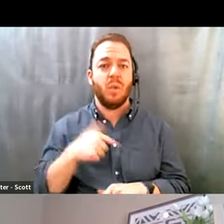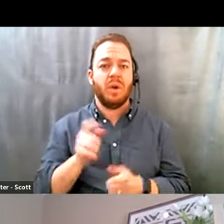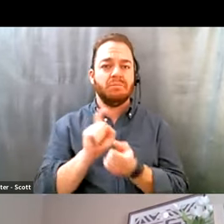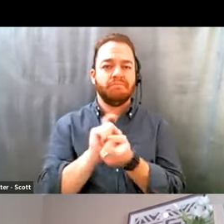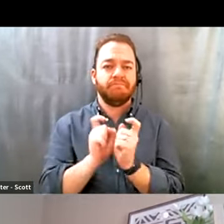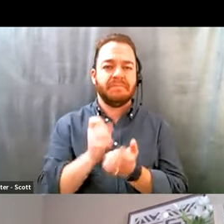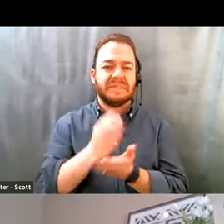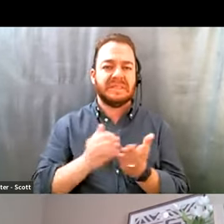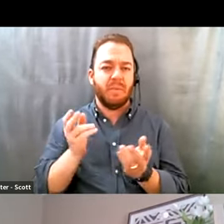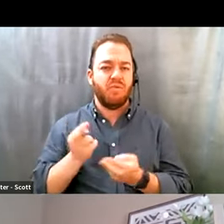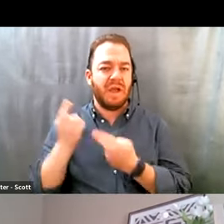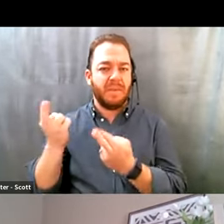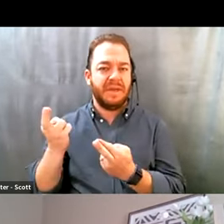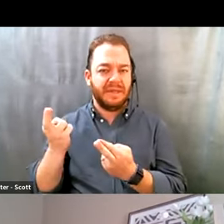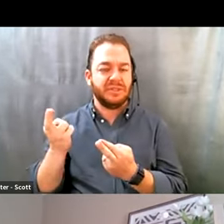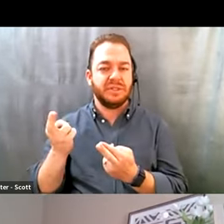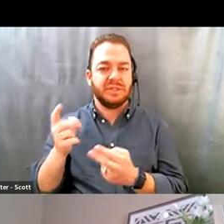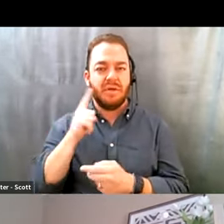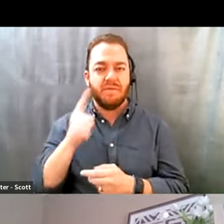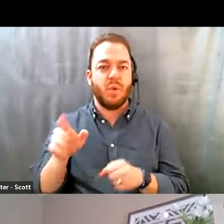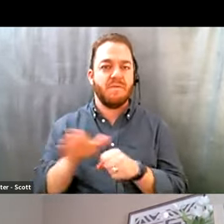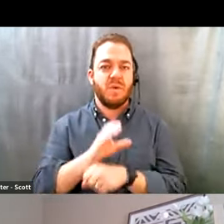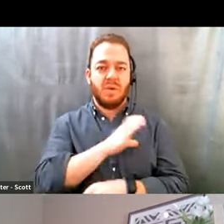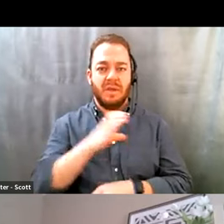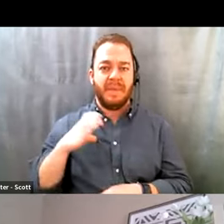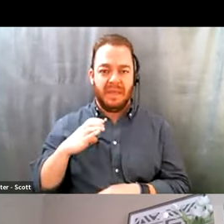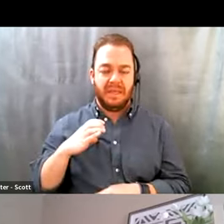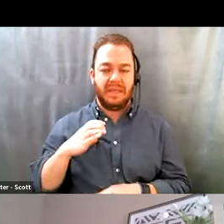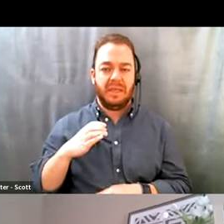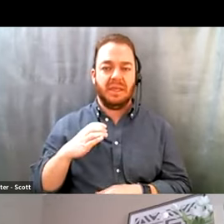of recommendations from this subcommittee for the full committee around